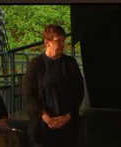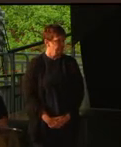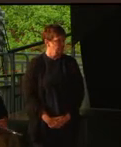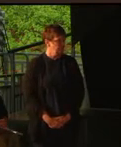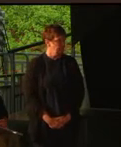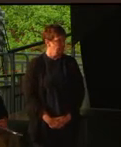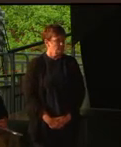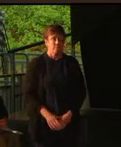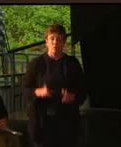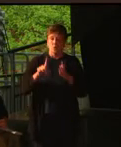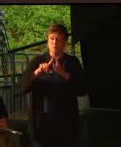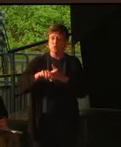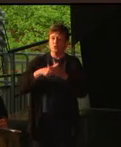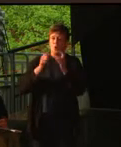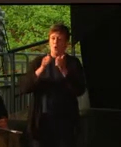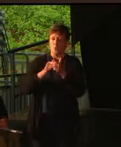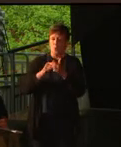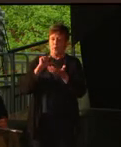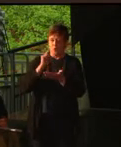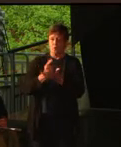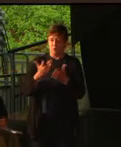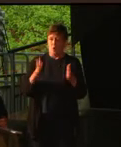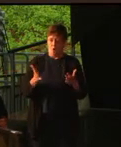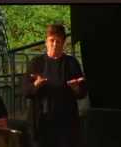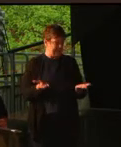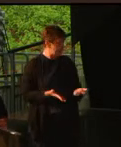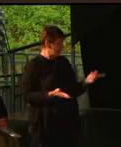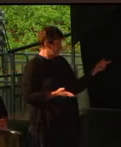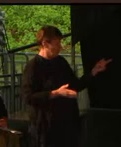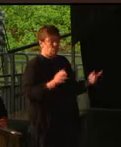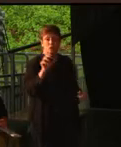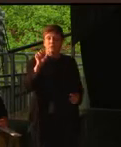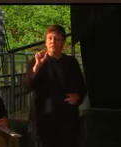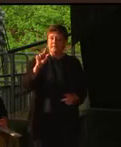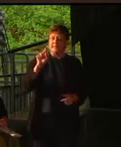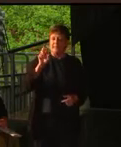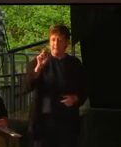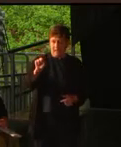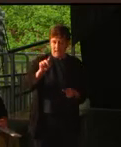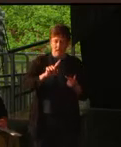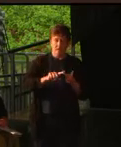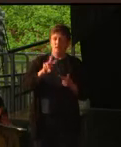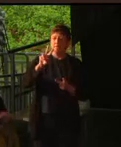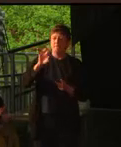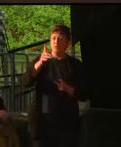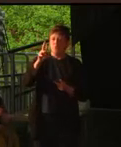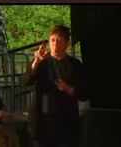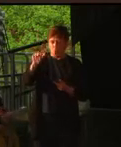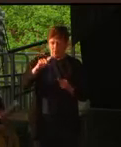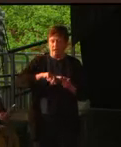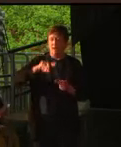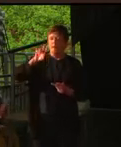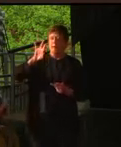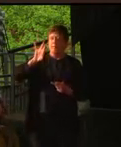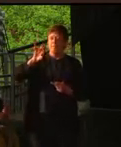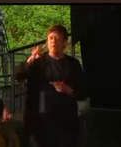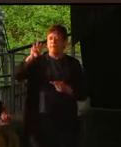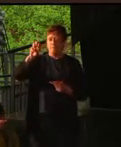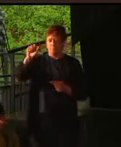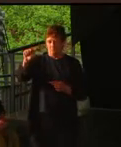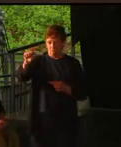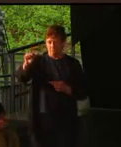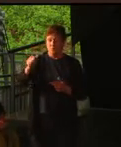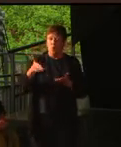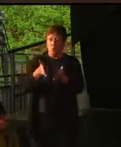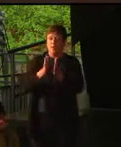begin with the graduates already on stage, Stan, Victoria, and Felisa. We ask that you